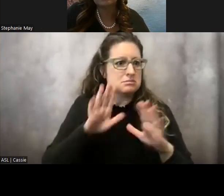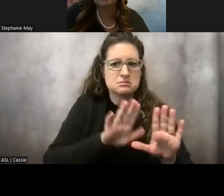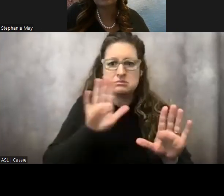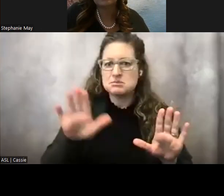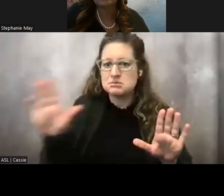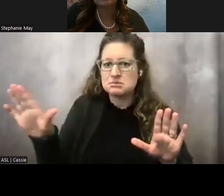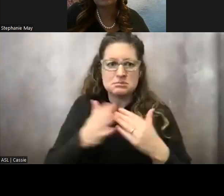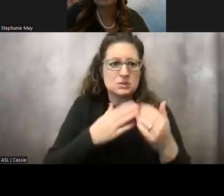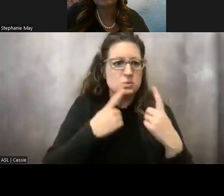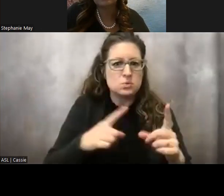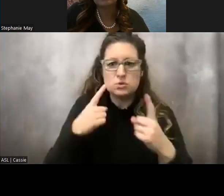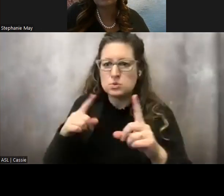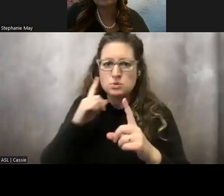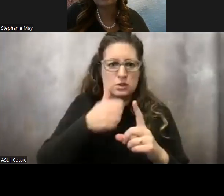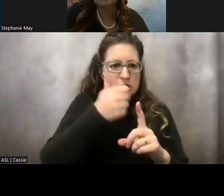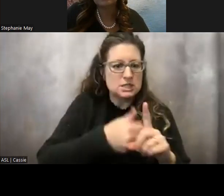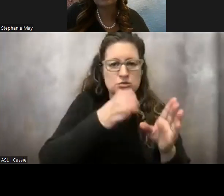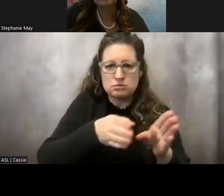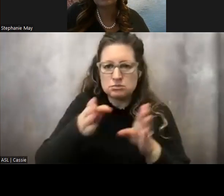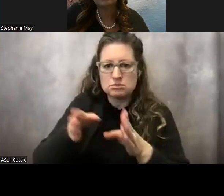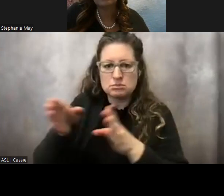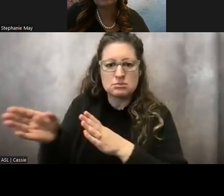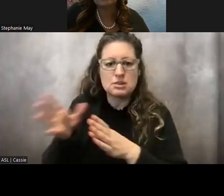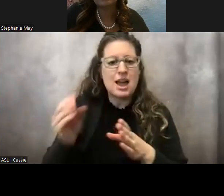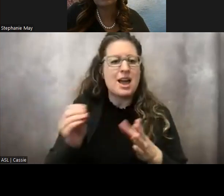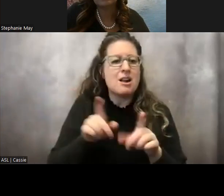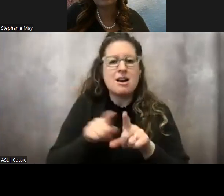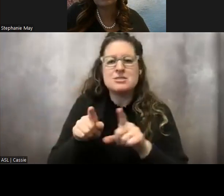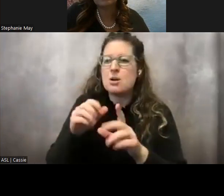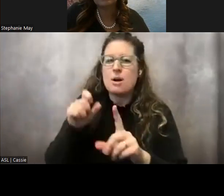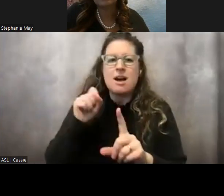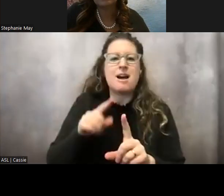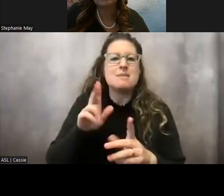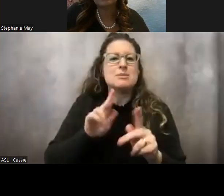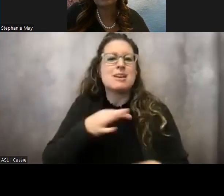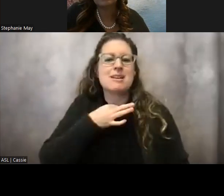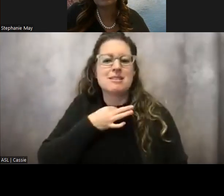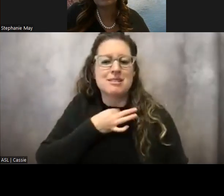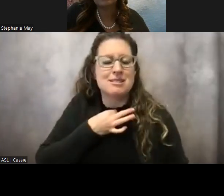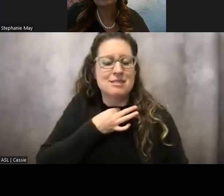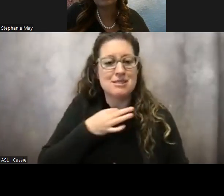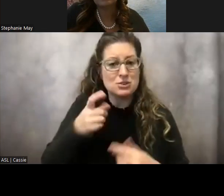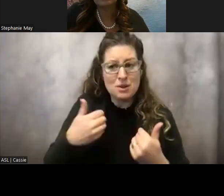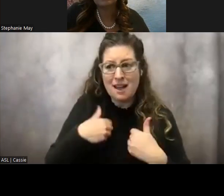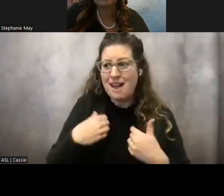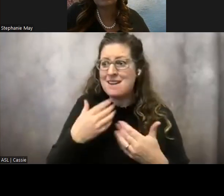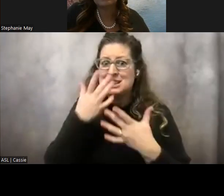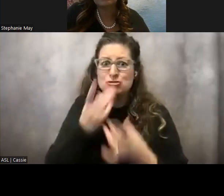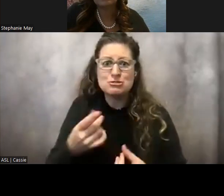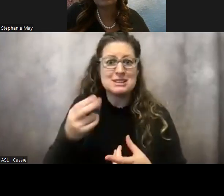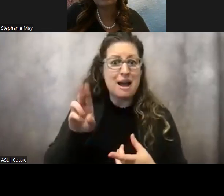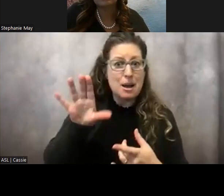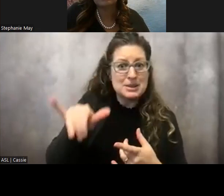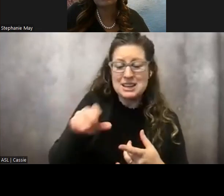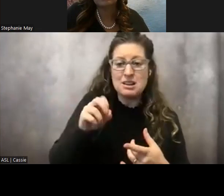have hobbies? Do you have this sense of curiosity that you're nurturing, or have you lost all aspects of yourself except for the work? And